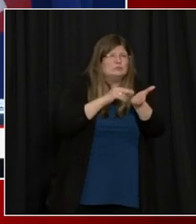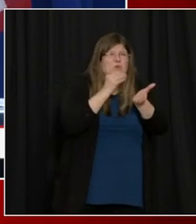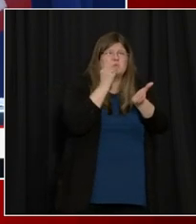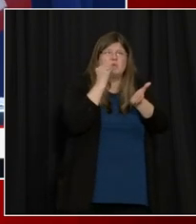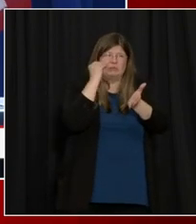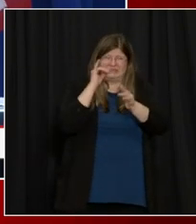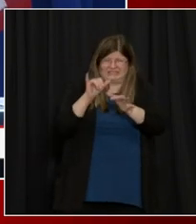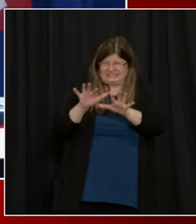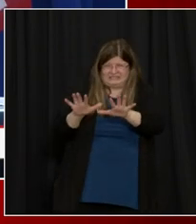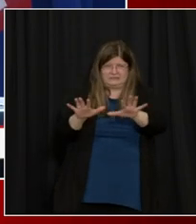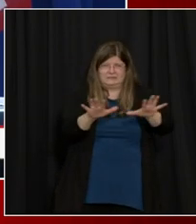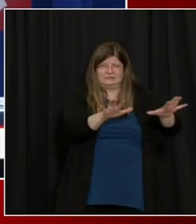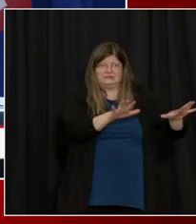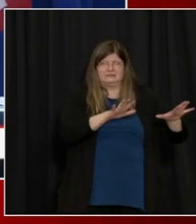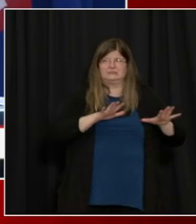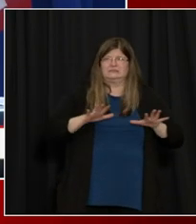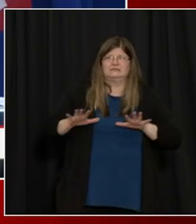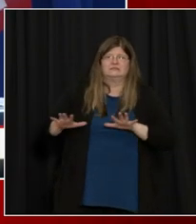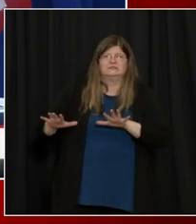Yes. Mayor Bowser, I don't recall